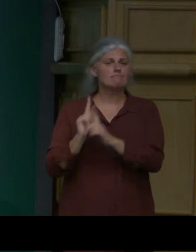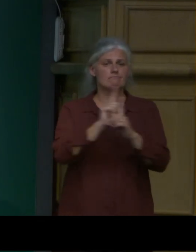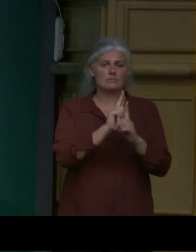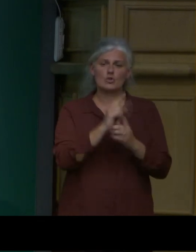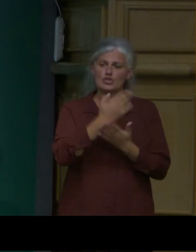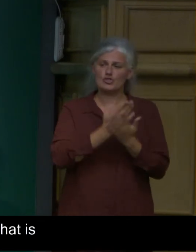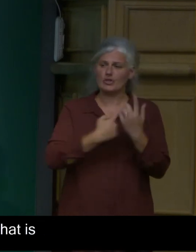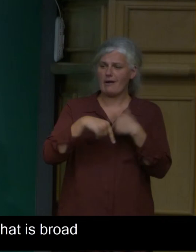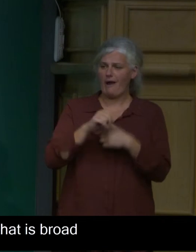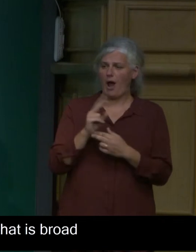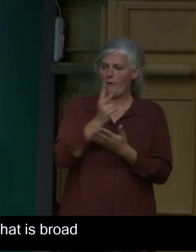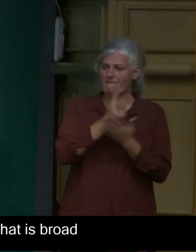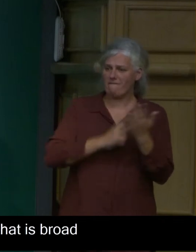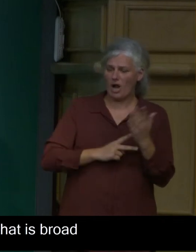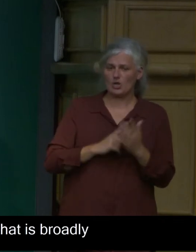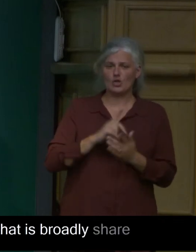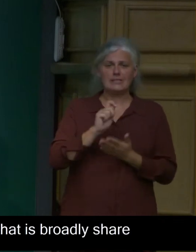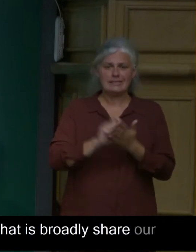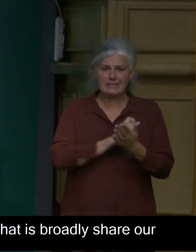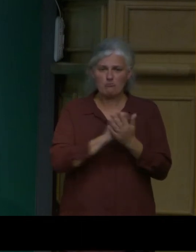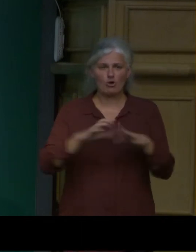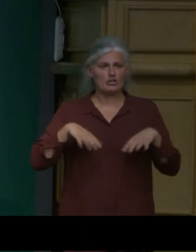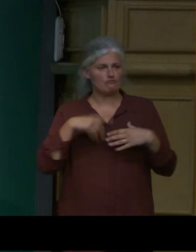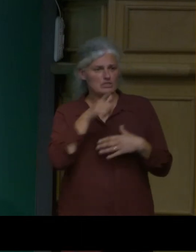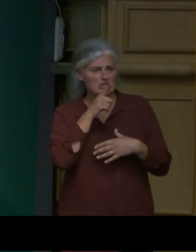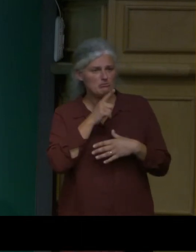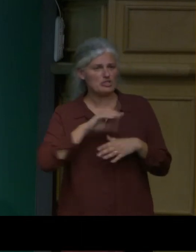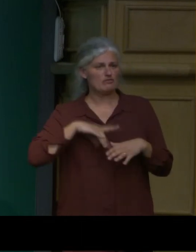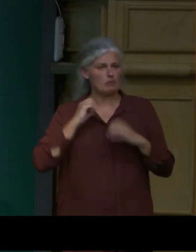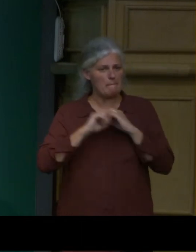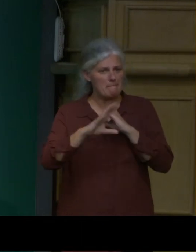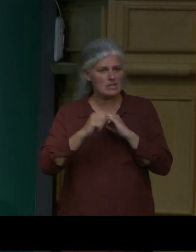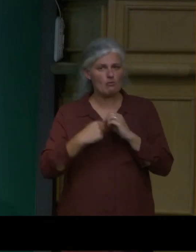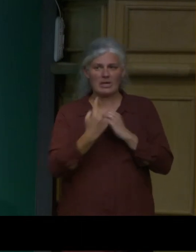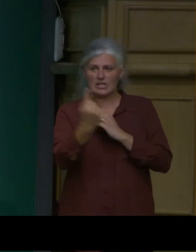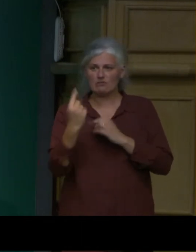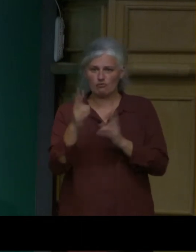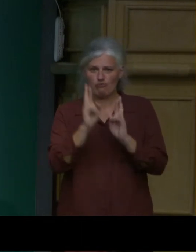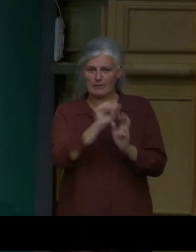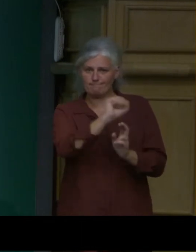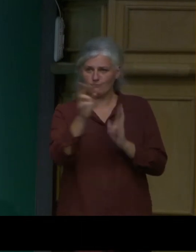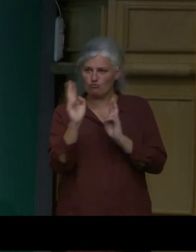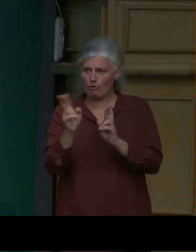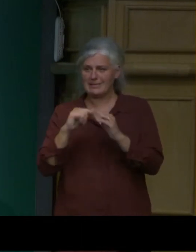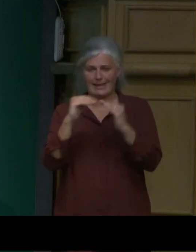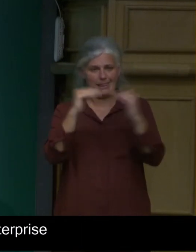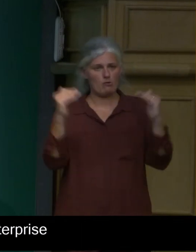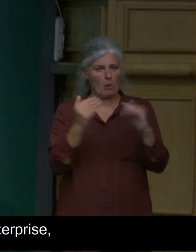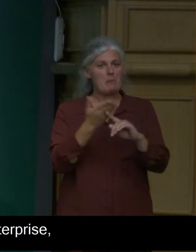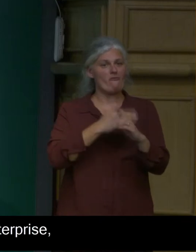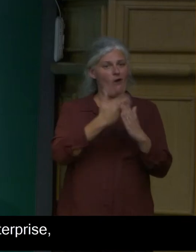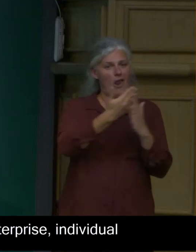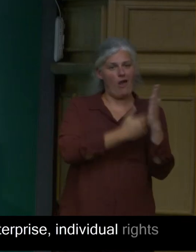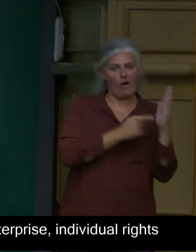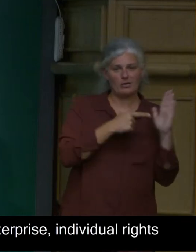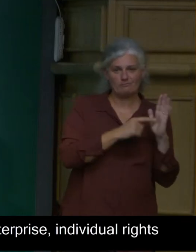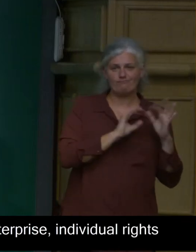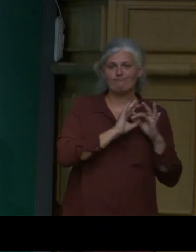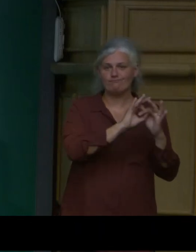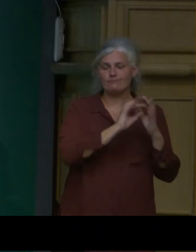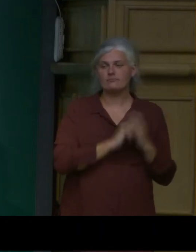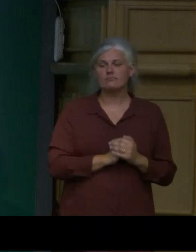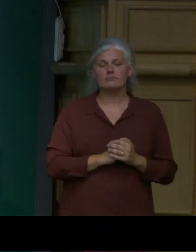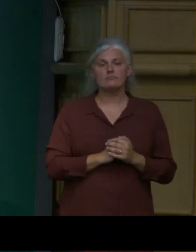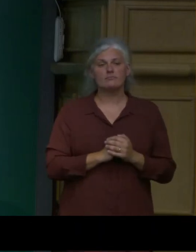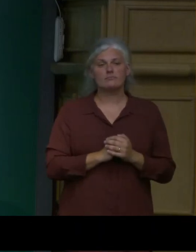our values democracy Free Speech free enterprise individual rights and equality before the law it's